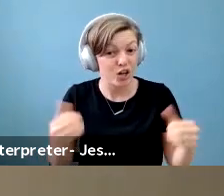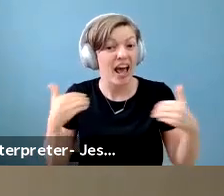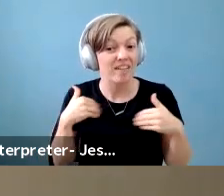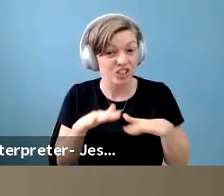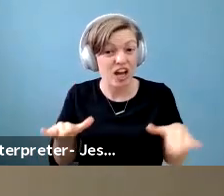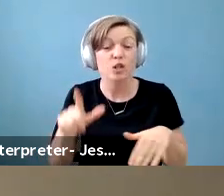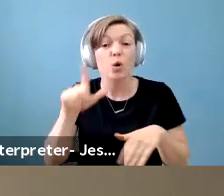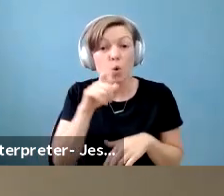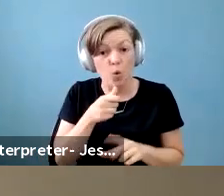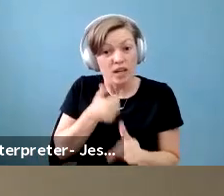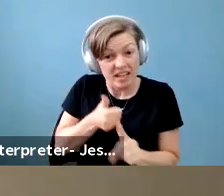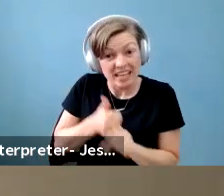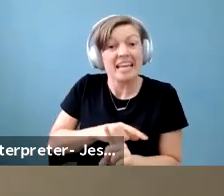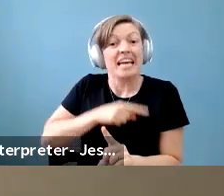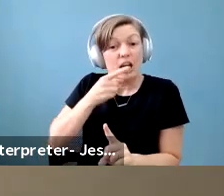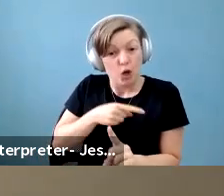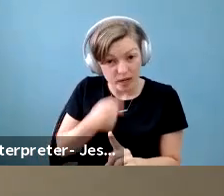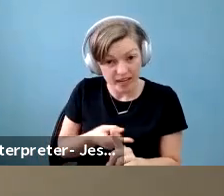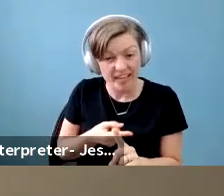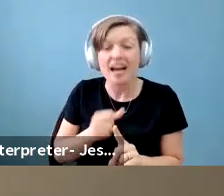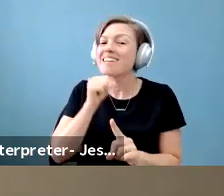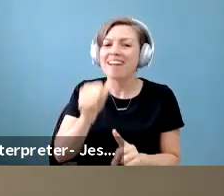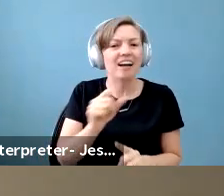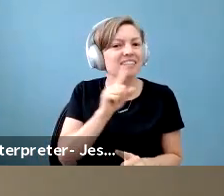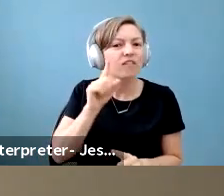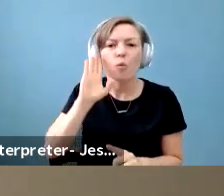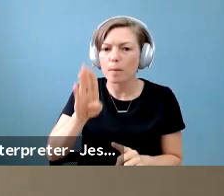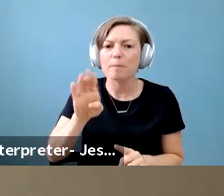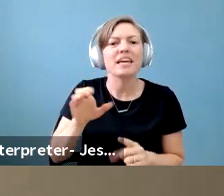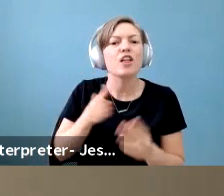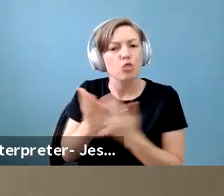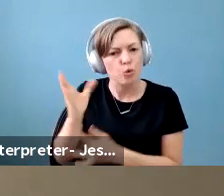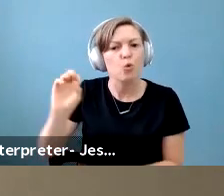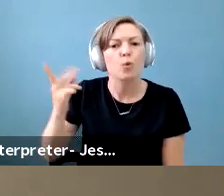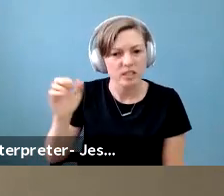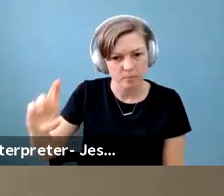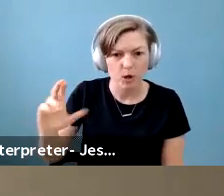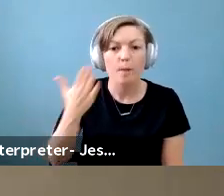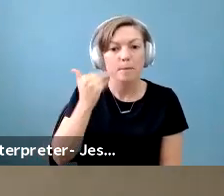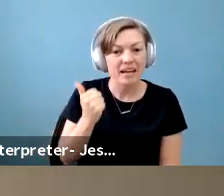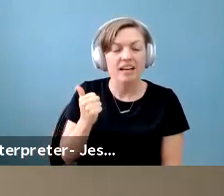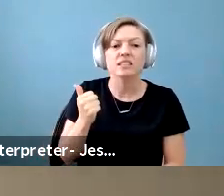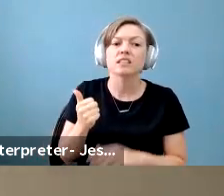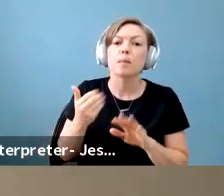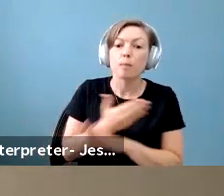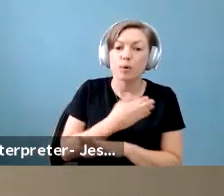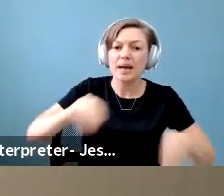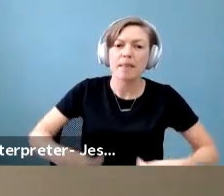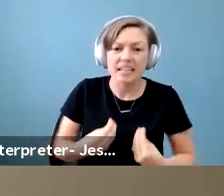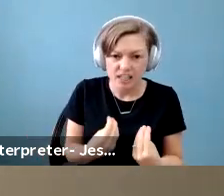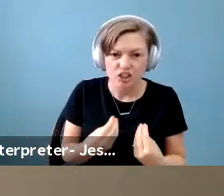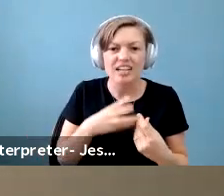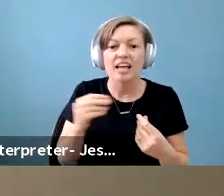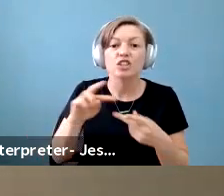who would be hearing and not deaf would be through CRISPR. Because pre-implantation genetic